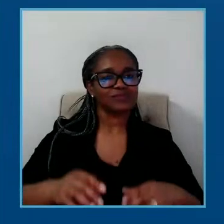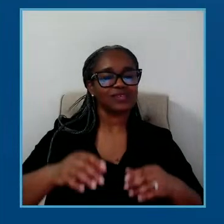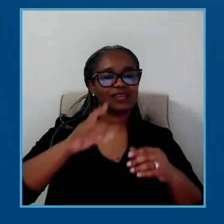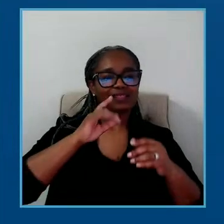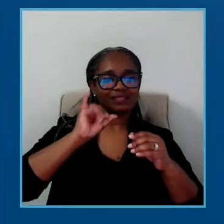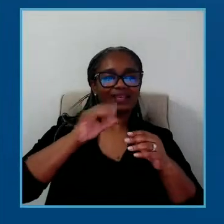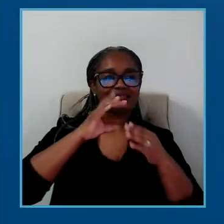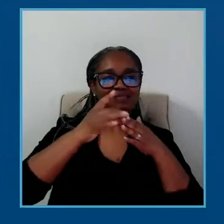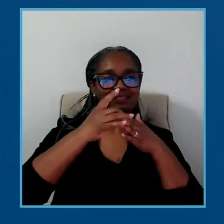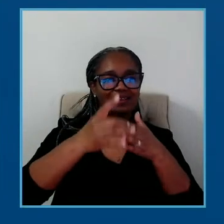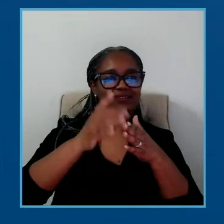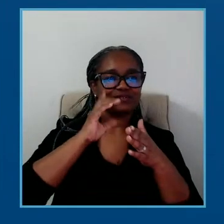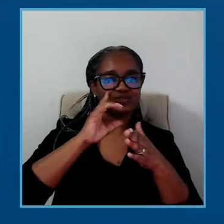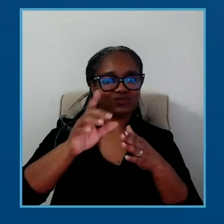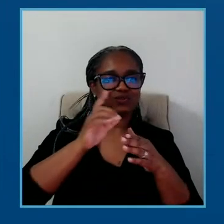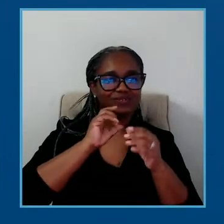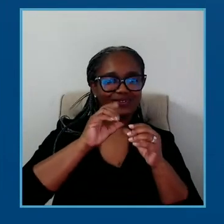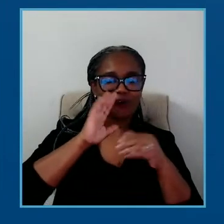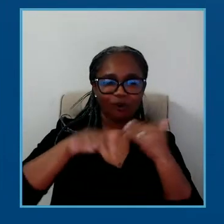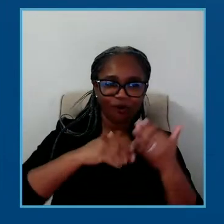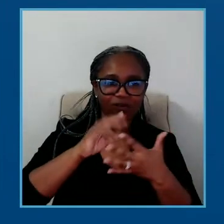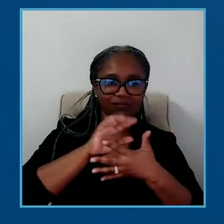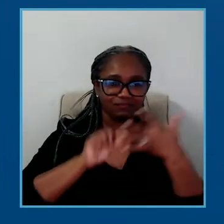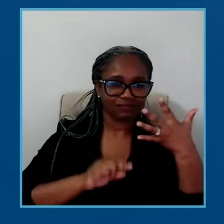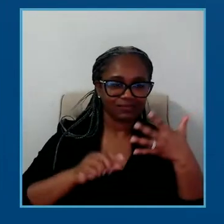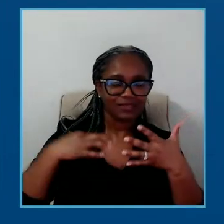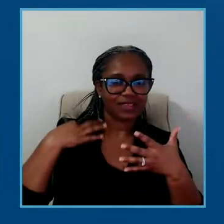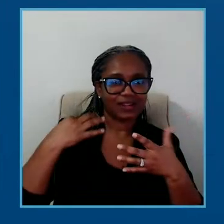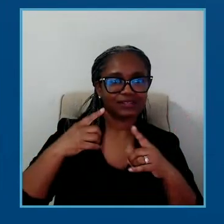candidates but 5, Malcolm Kenyatta, David